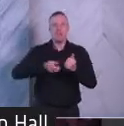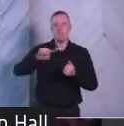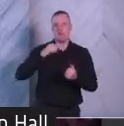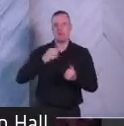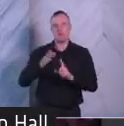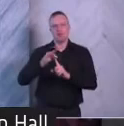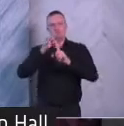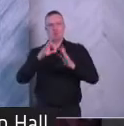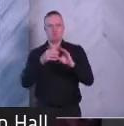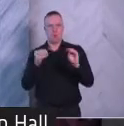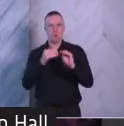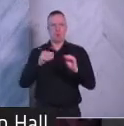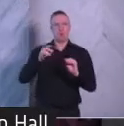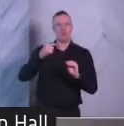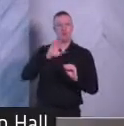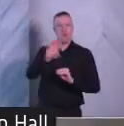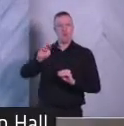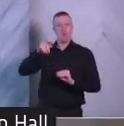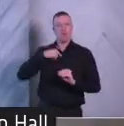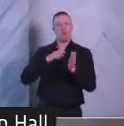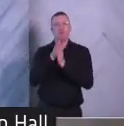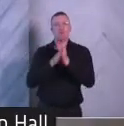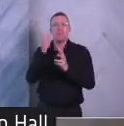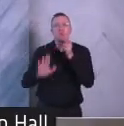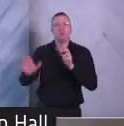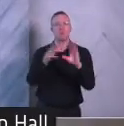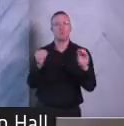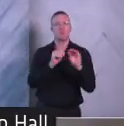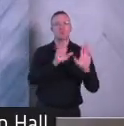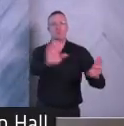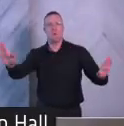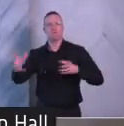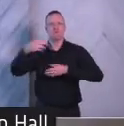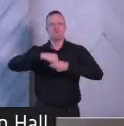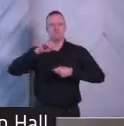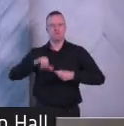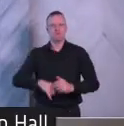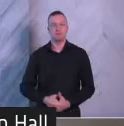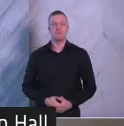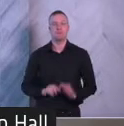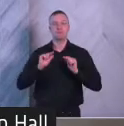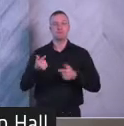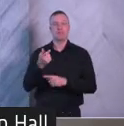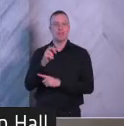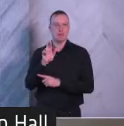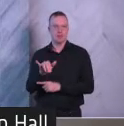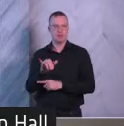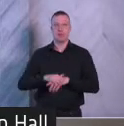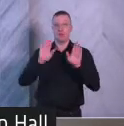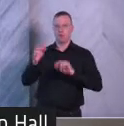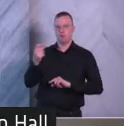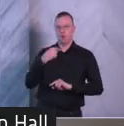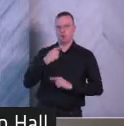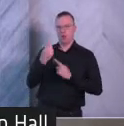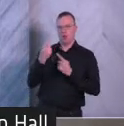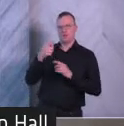of parliament, I want to hear them. Thank you. Thank you. And Gary? Yeah, thank you very much. And that's a great question, one that I've asked